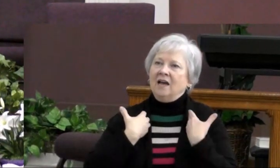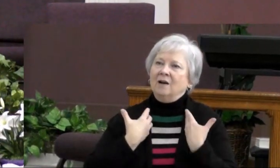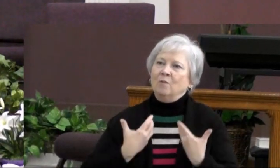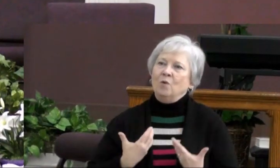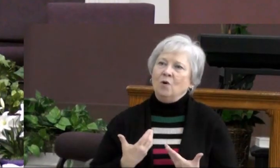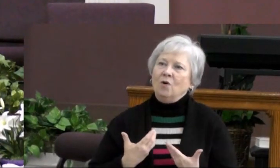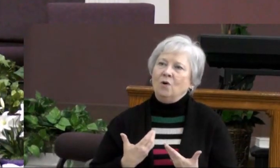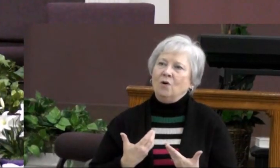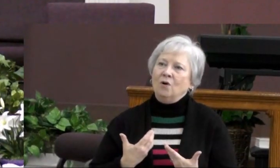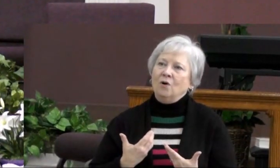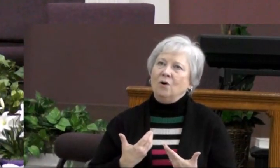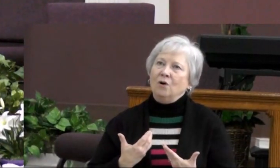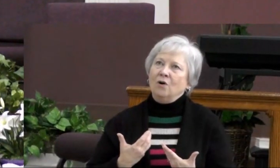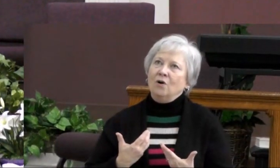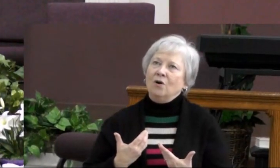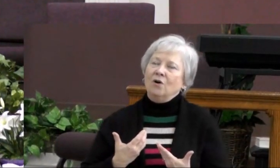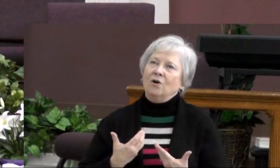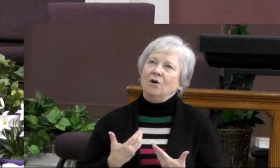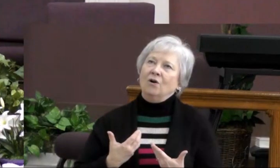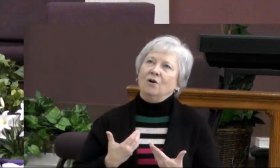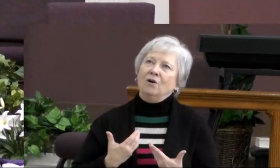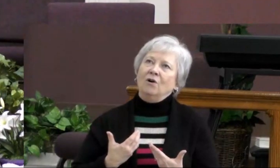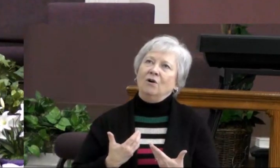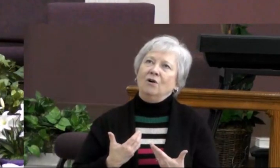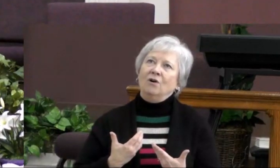I am